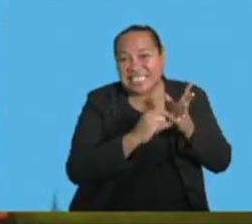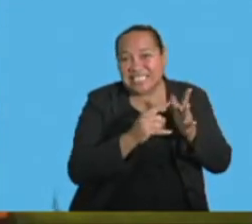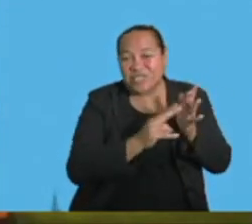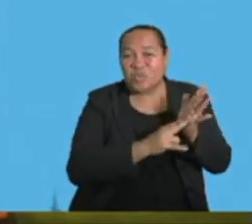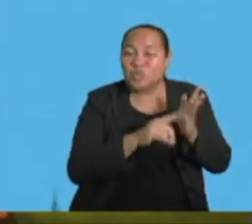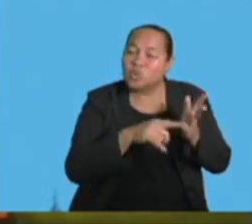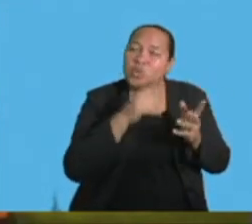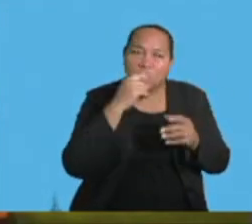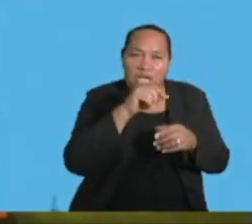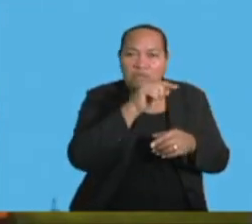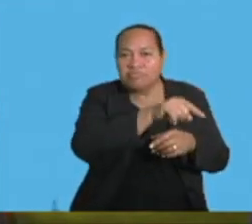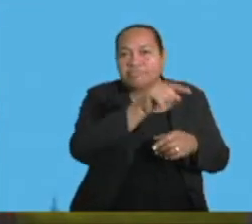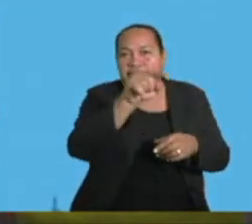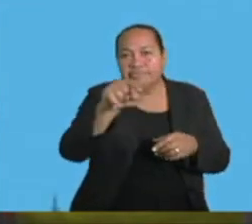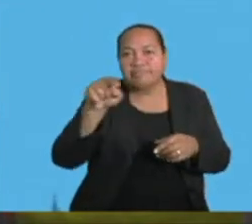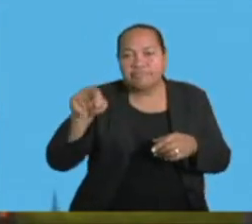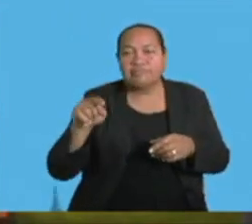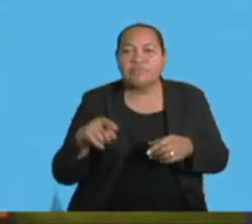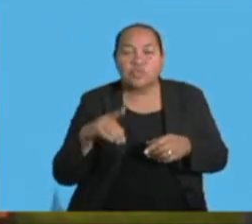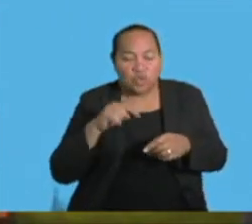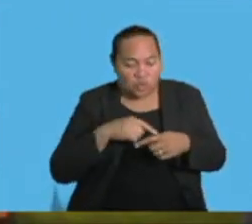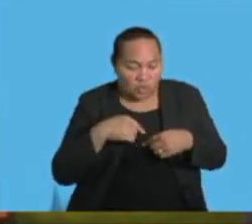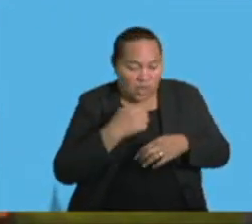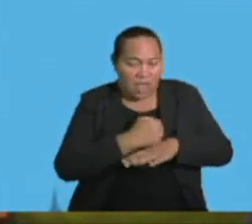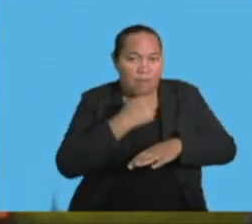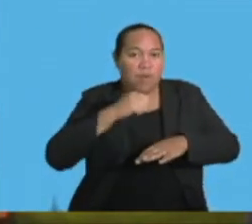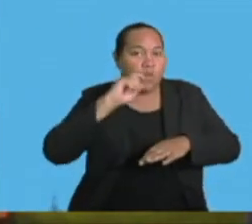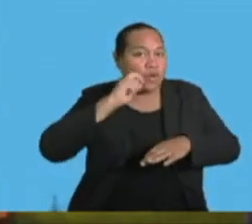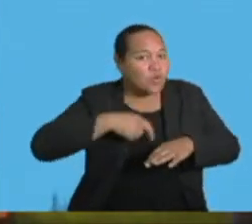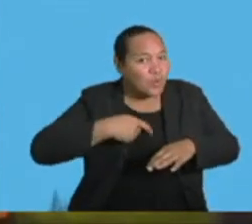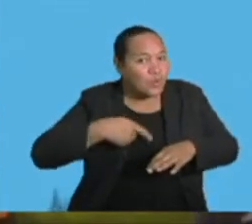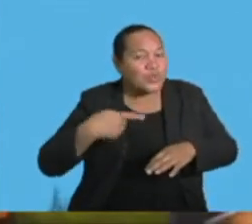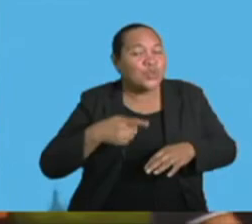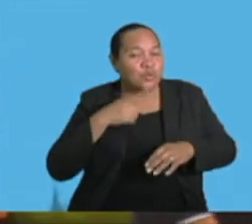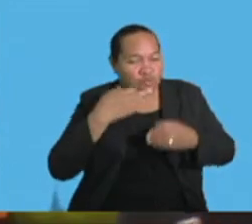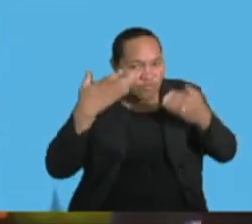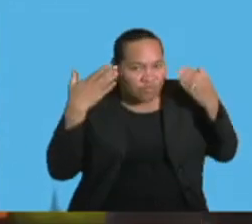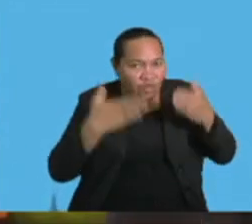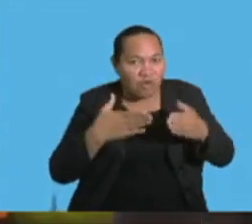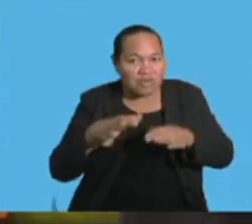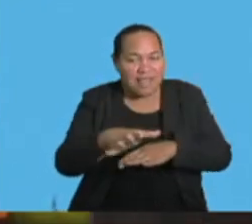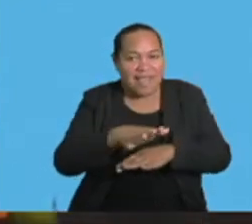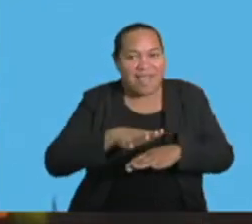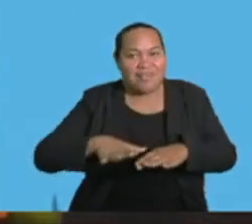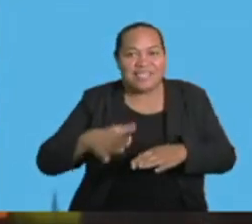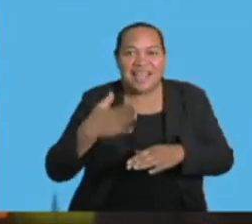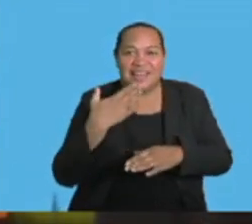sir. And we will continue to, of course, focus on these areas. Thank you.